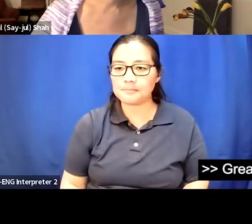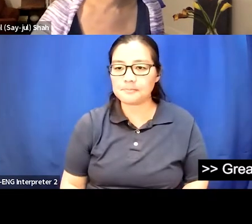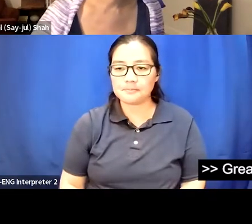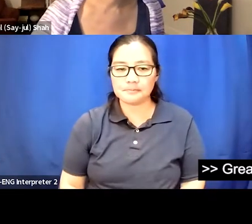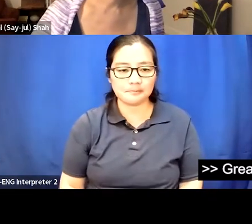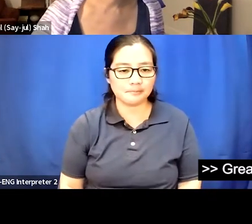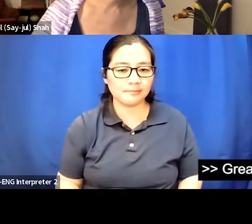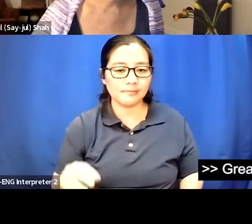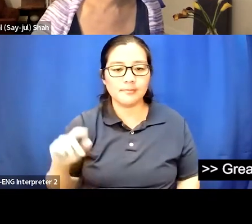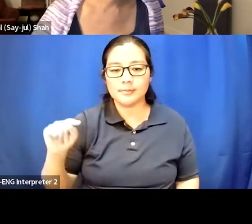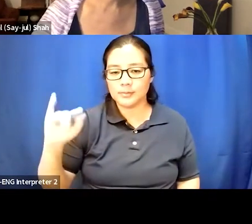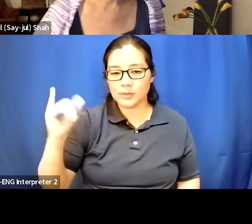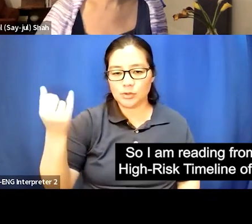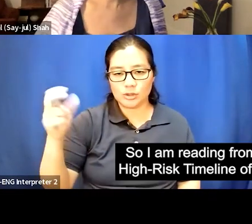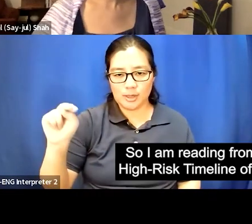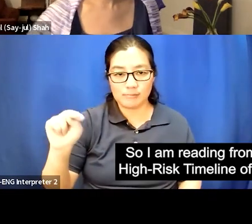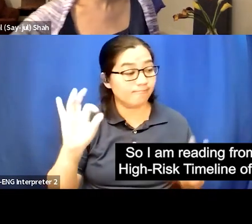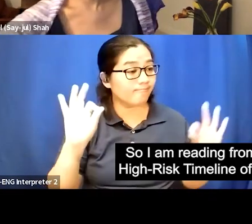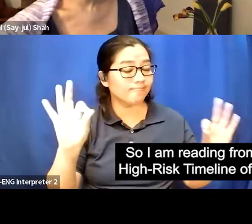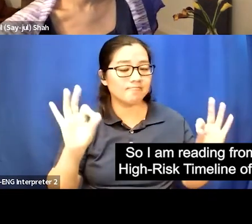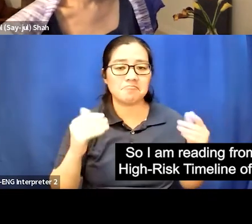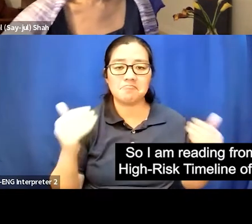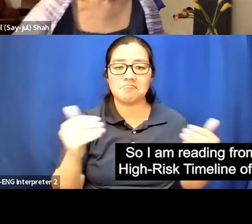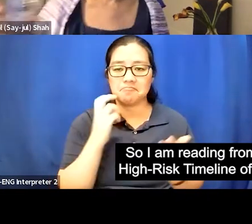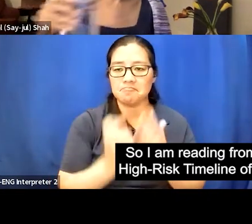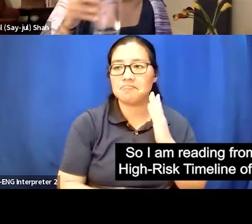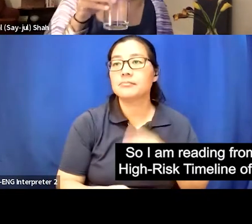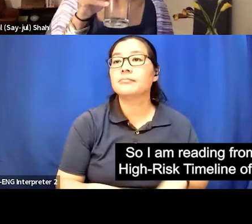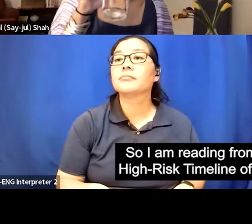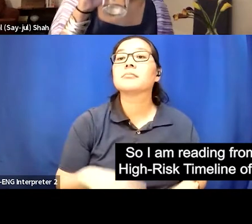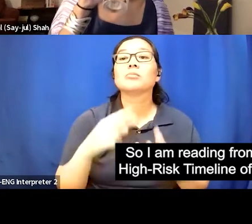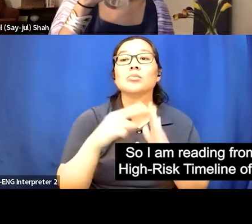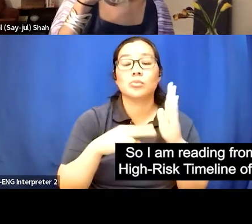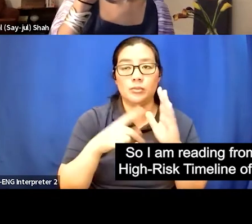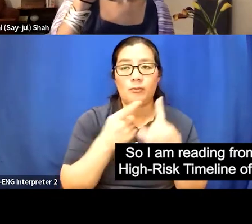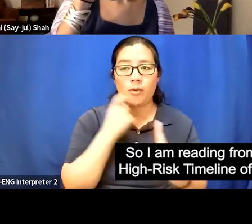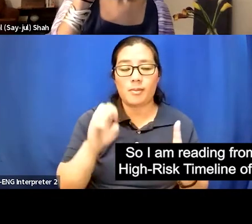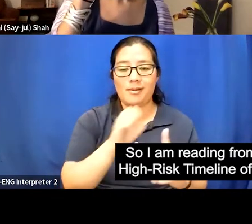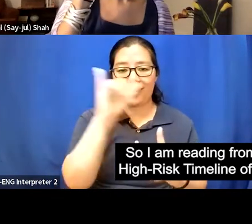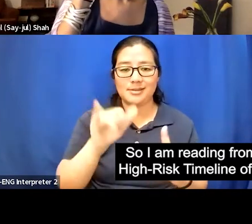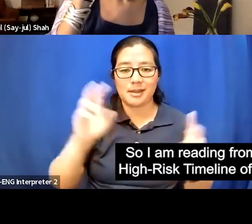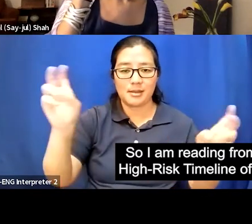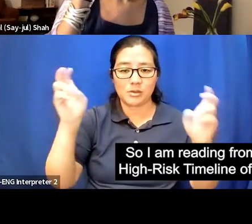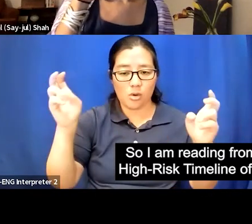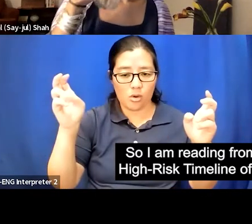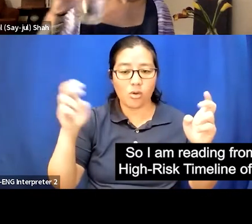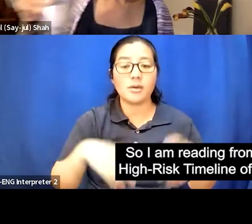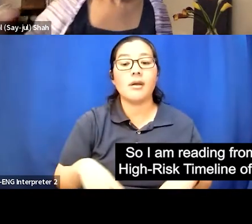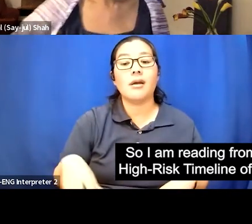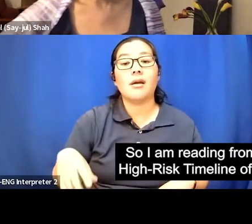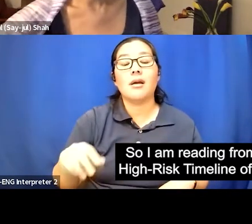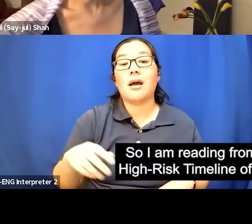Great, I'll jump in. So I am reading from an essay that's called A